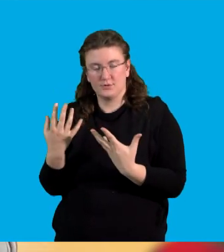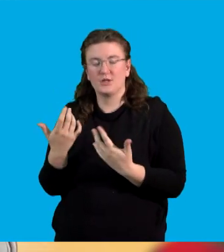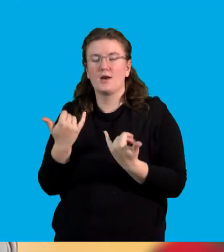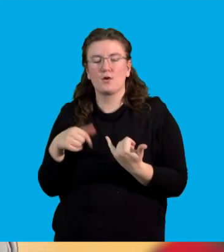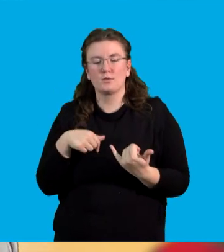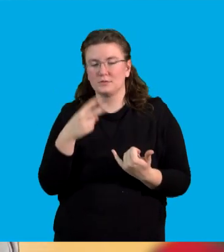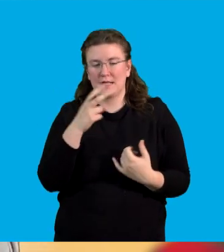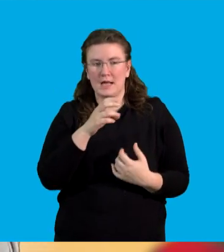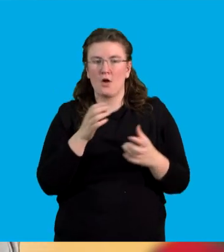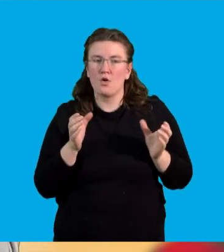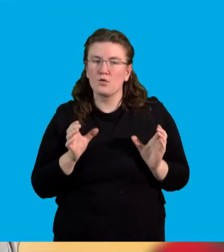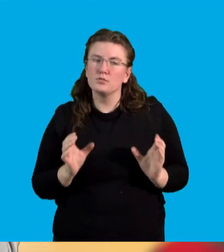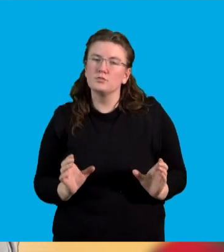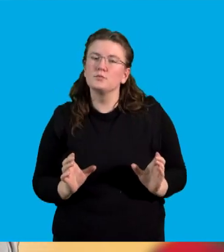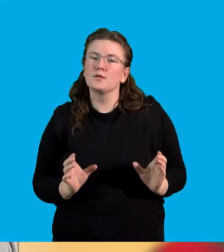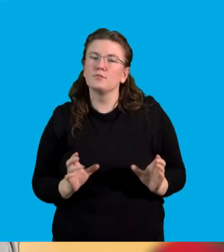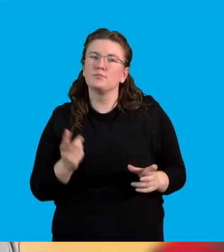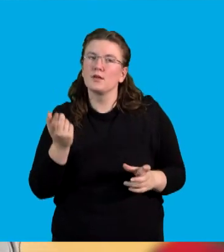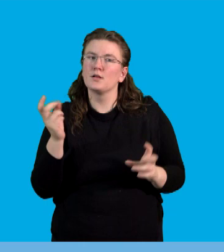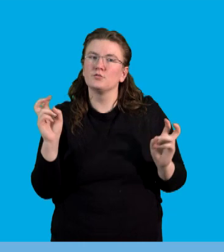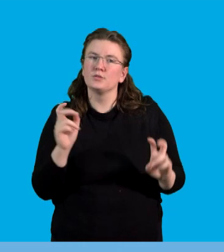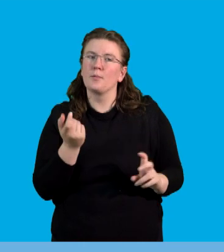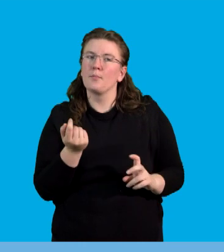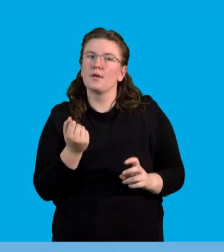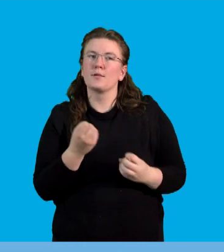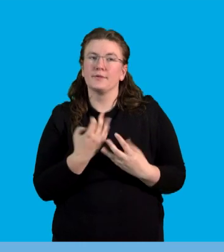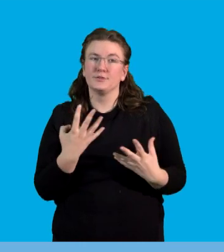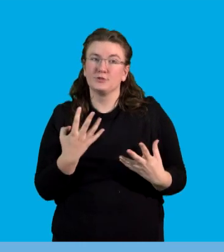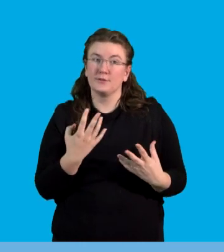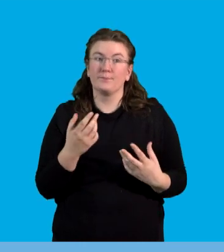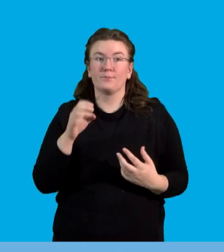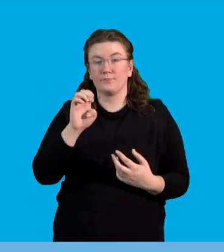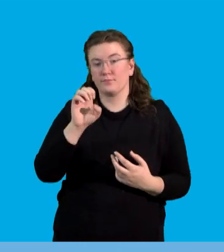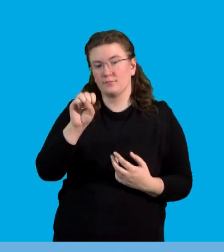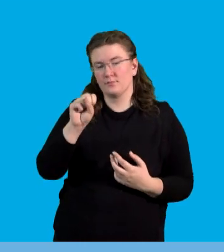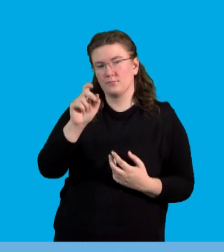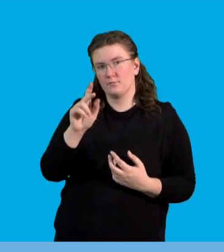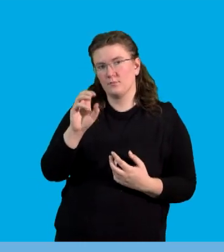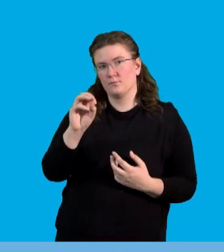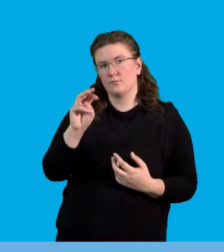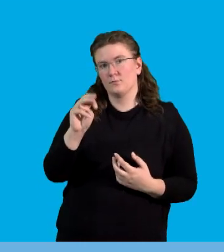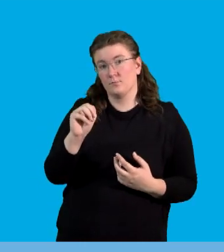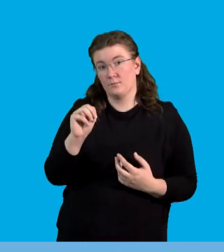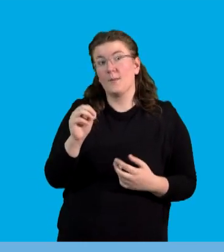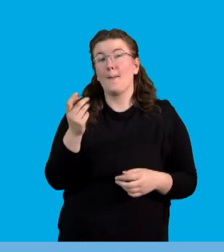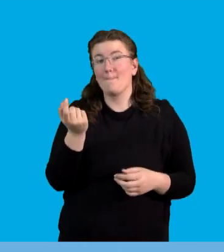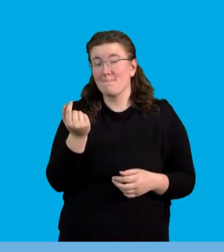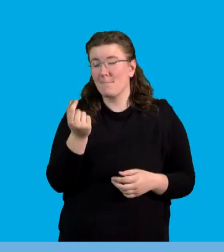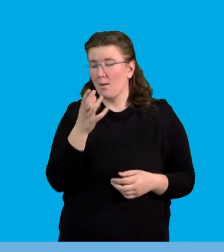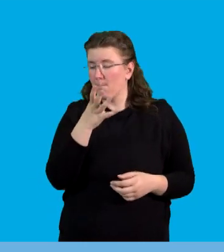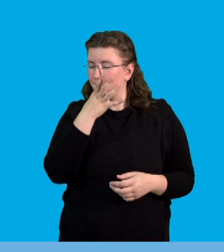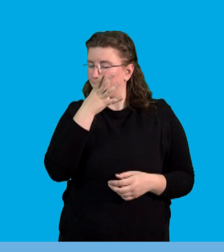electricity. So the quantity of electrical power, let's start there. It costs Eskom a huge amount of money to